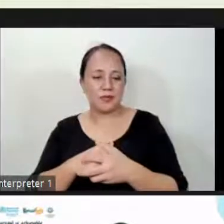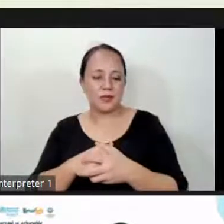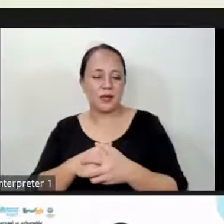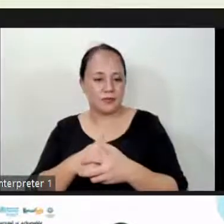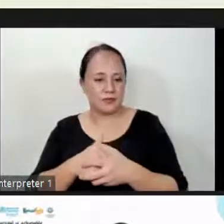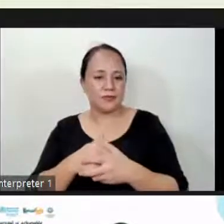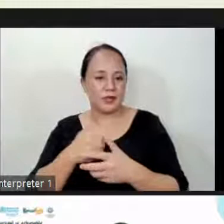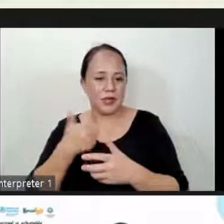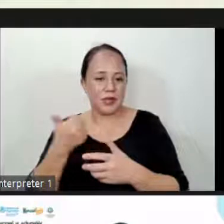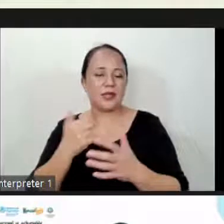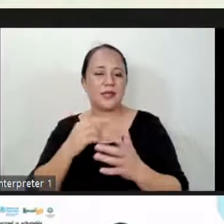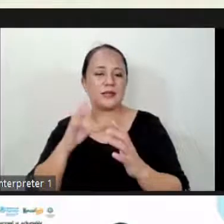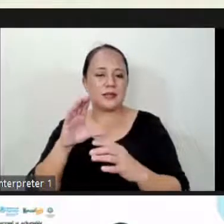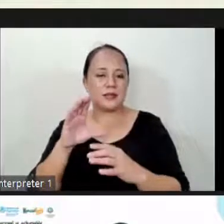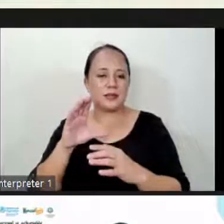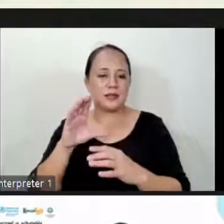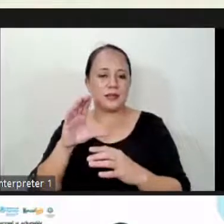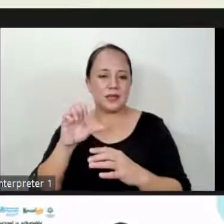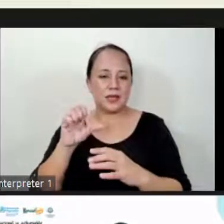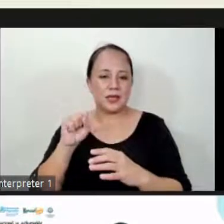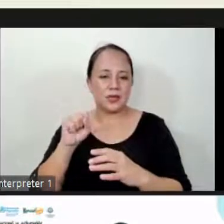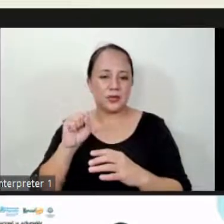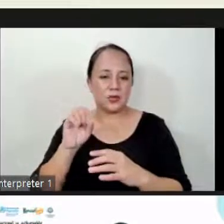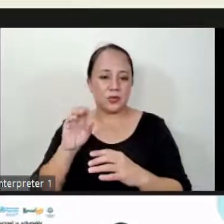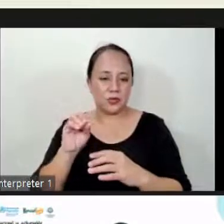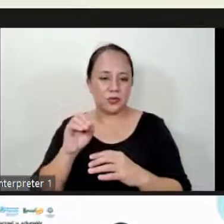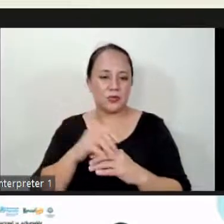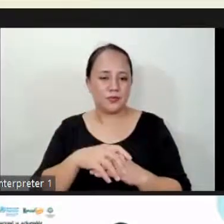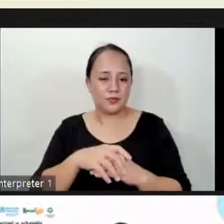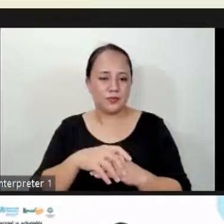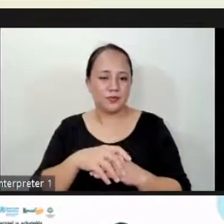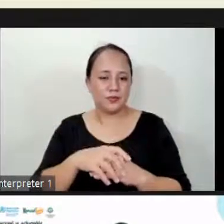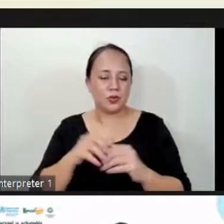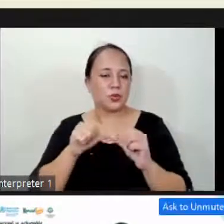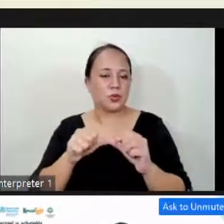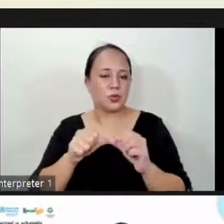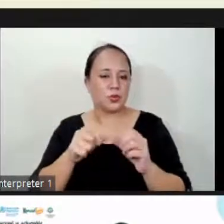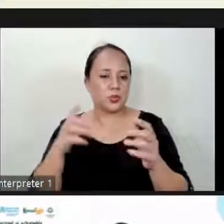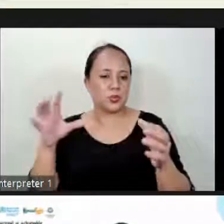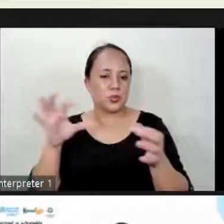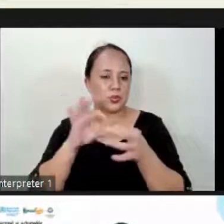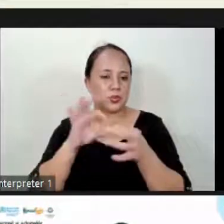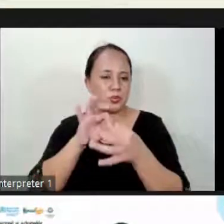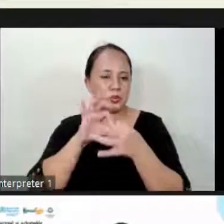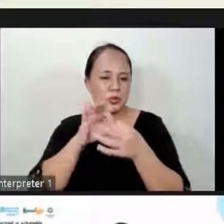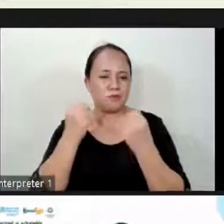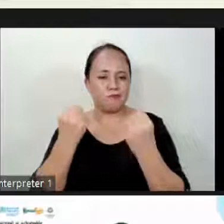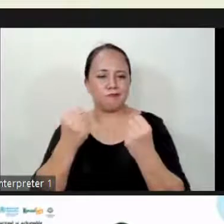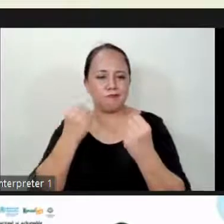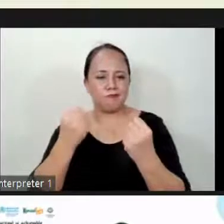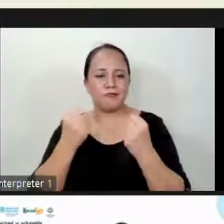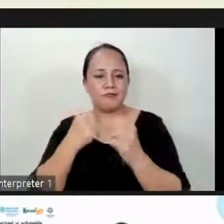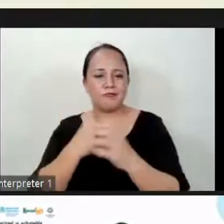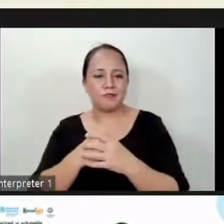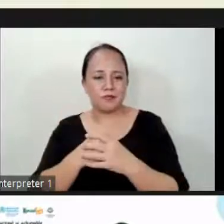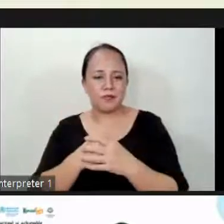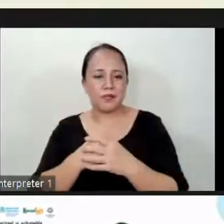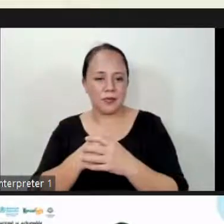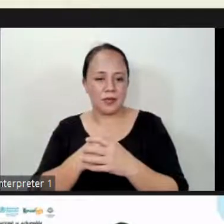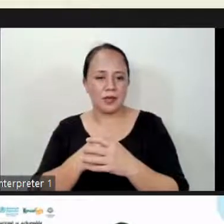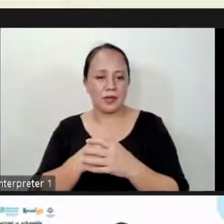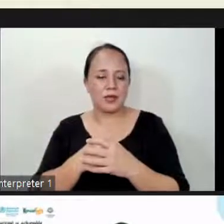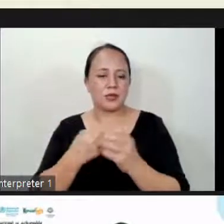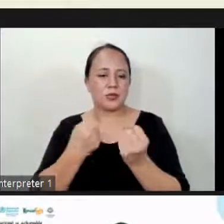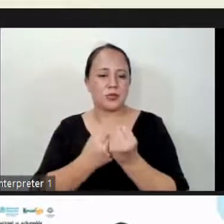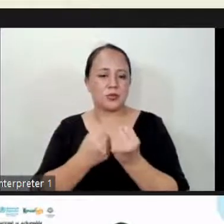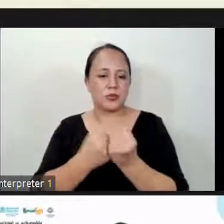and civil society organizations to continue to engage, to spread the word, and to